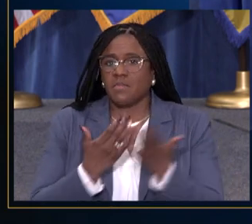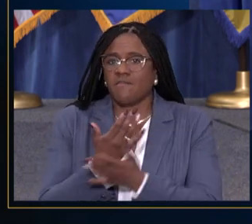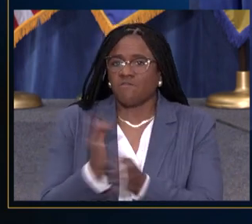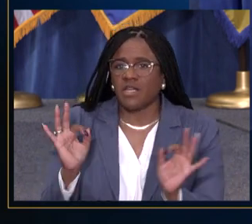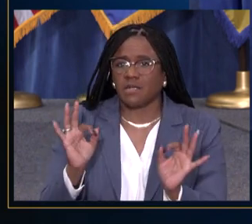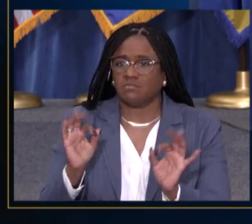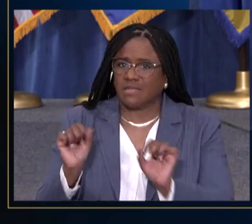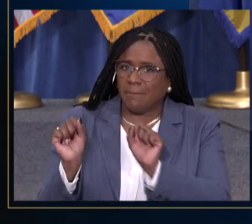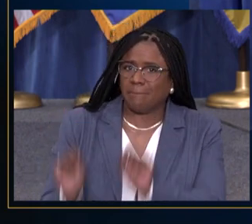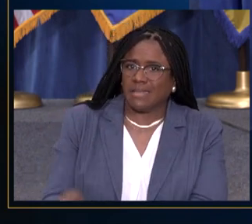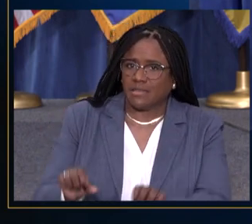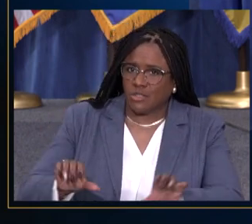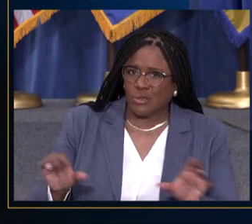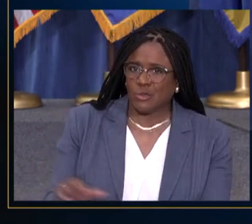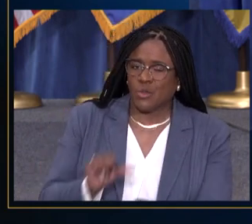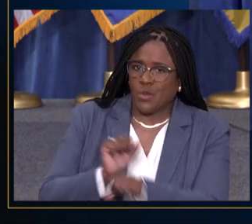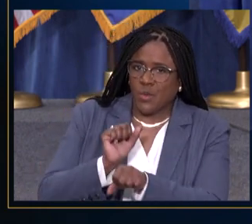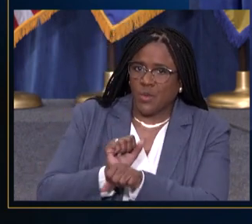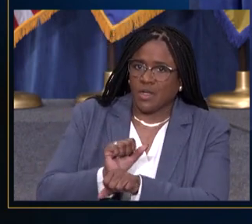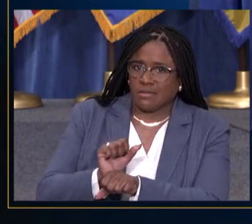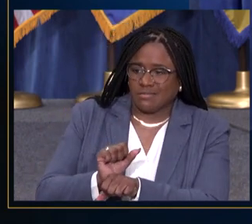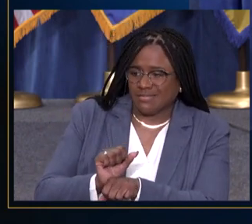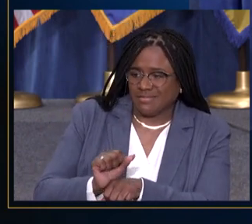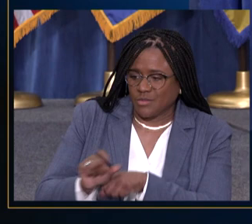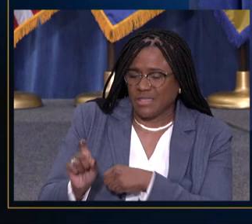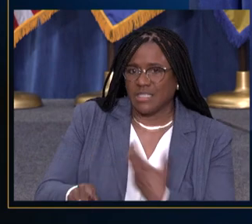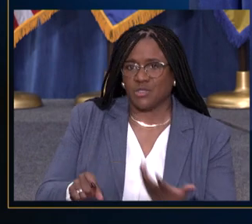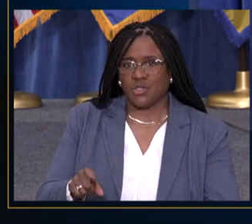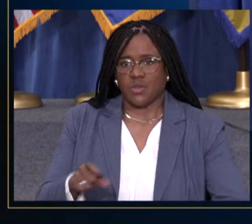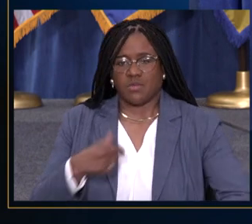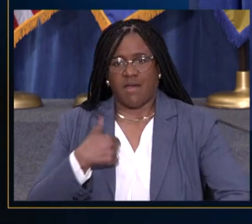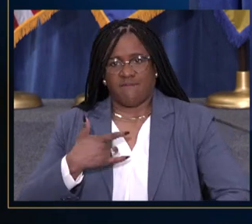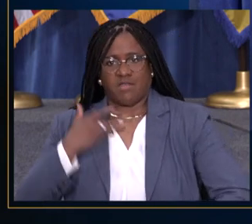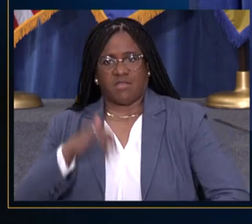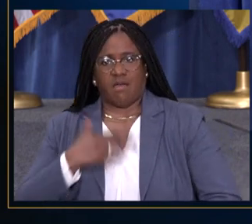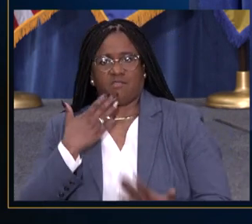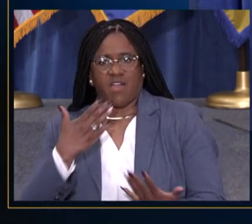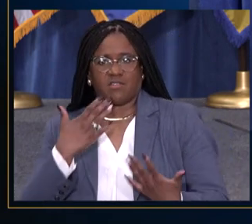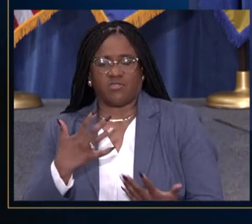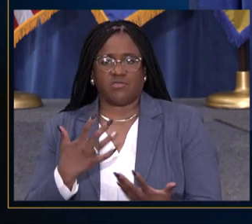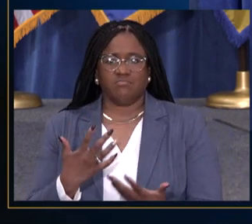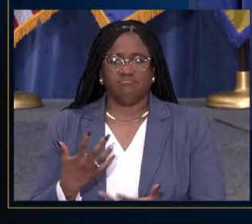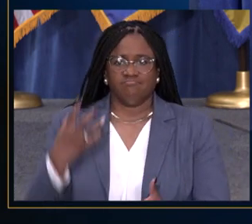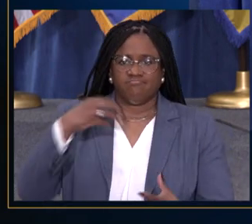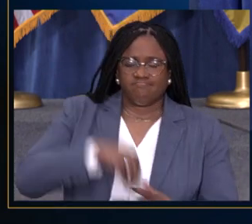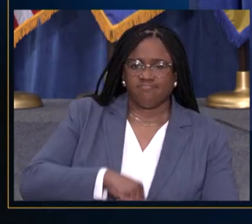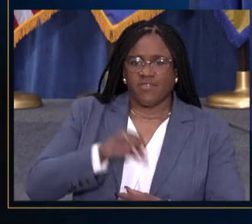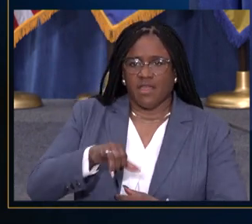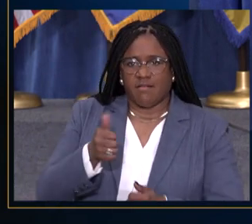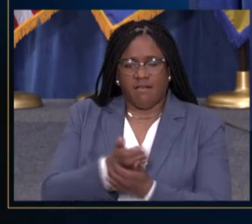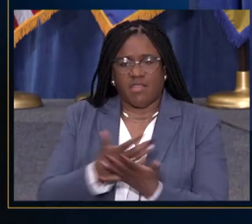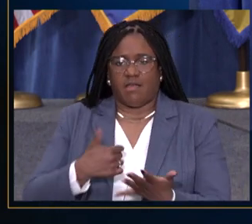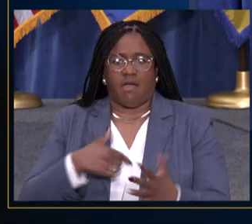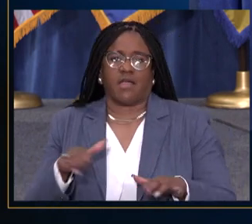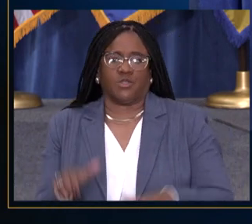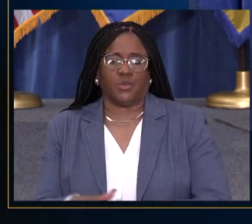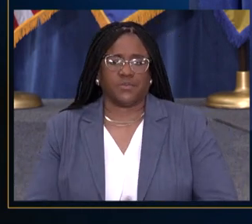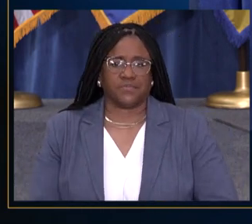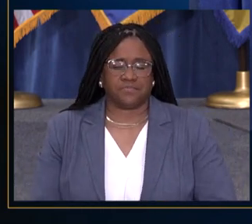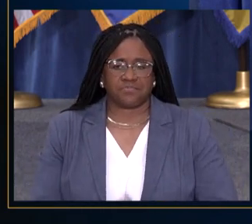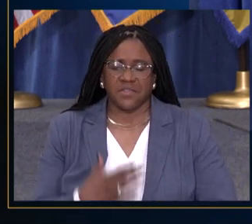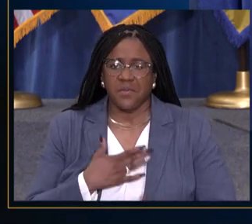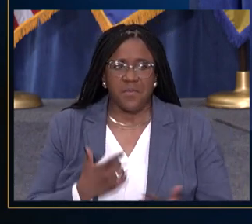agency, to go and do the work that needs to be done. And I've tried to take that sense of gratitude into every single thing I do in